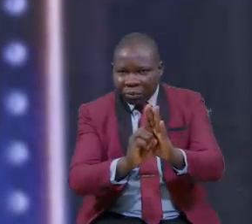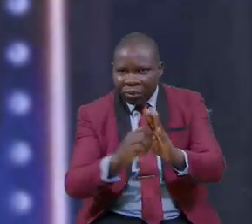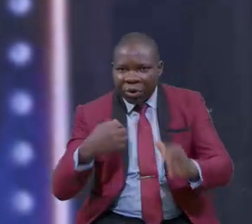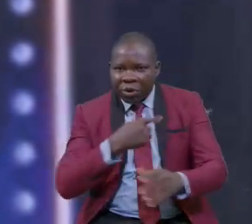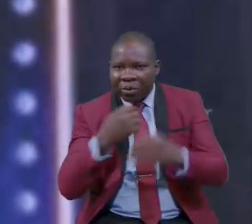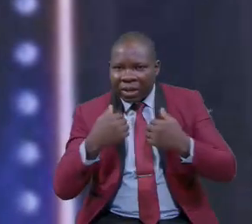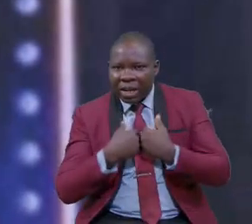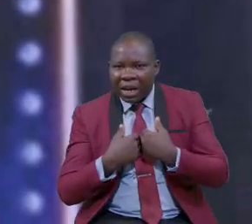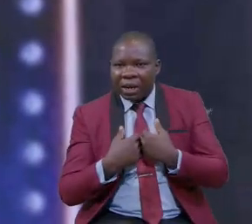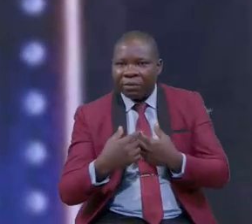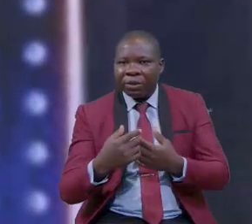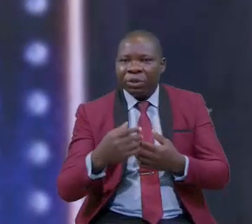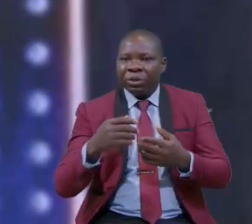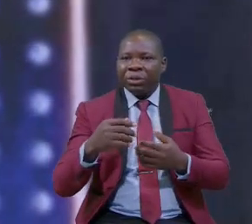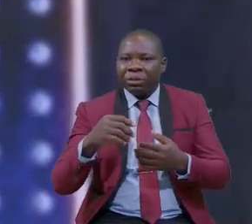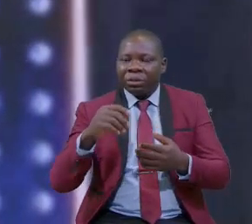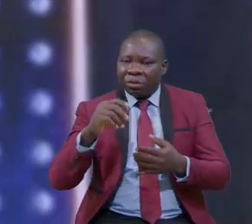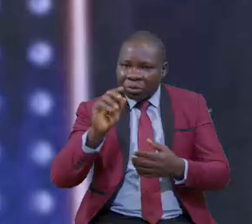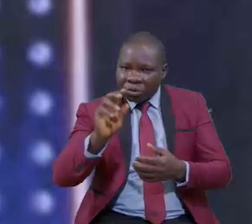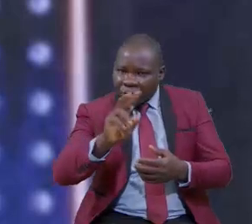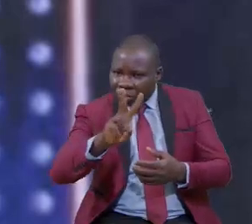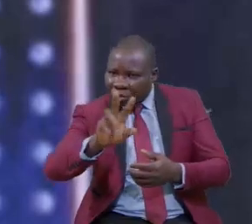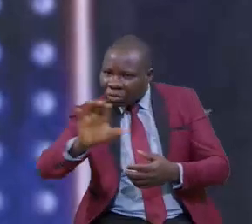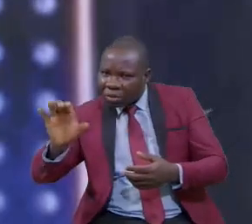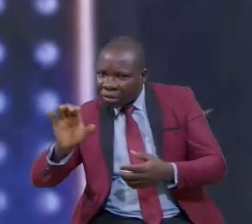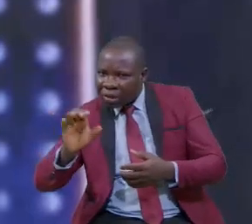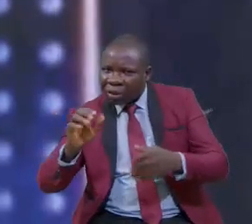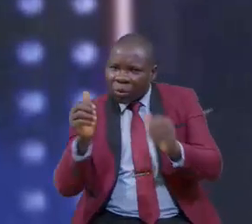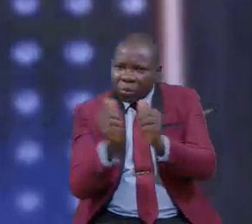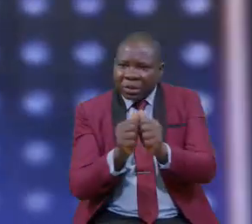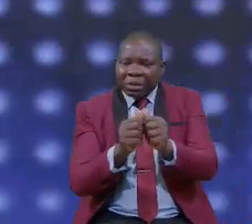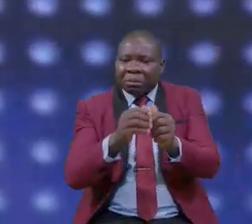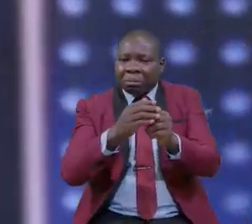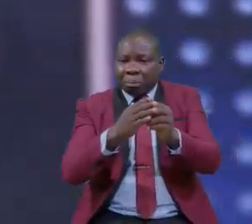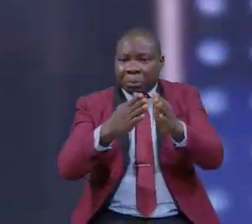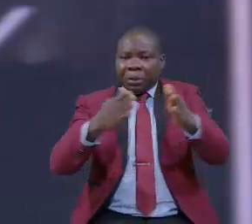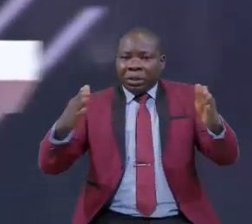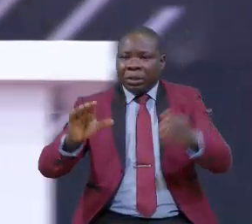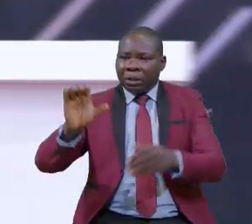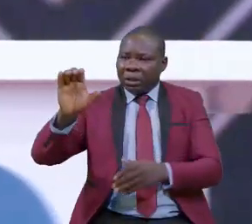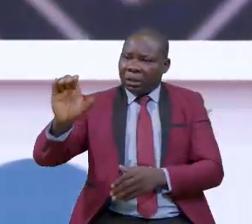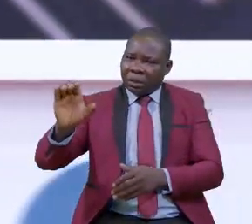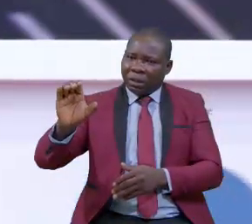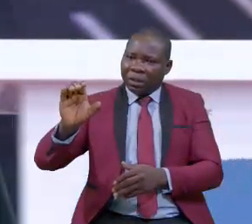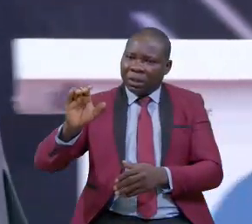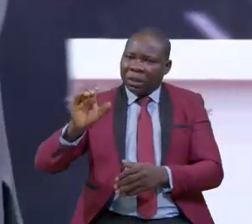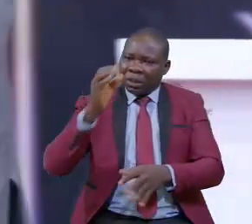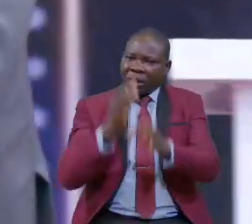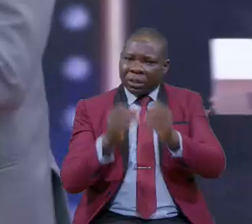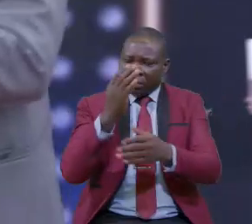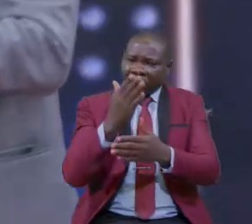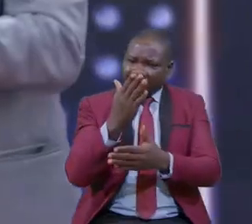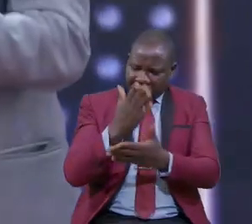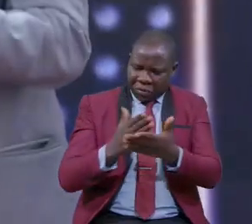the big six. And that side, if somebody gave you currency and you look at that, this is